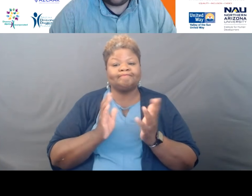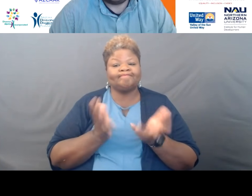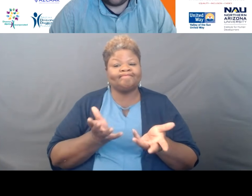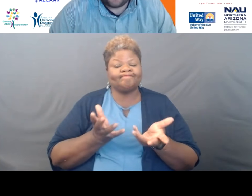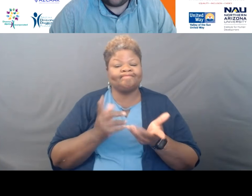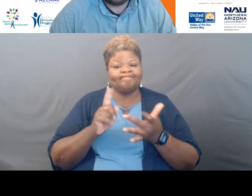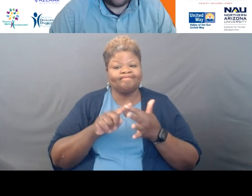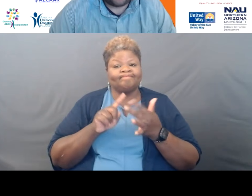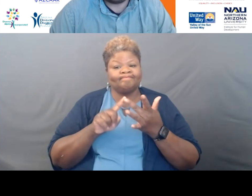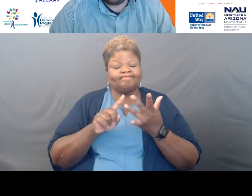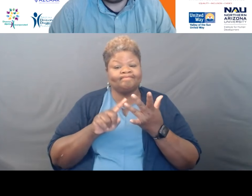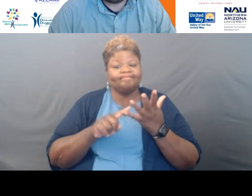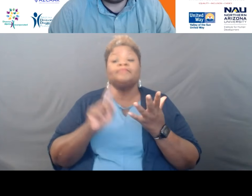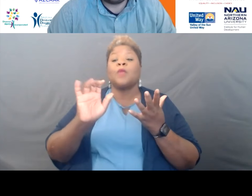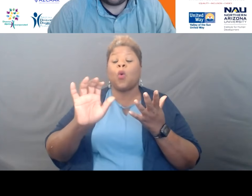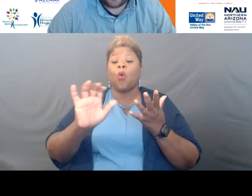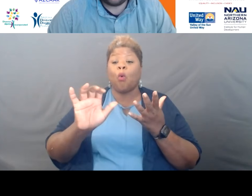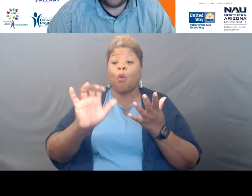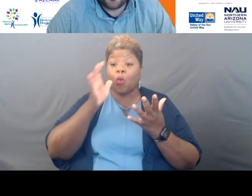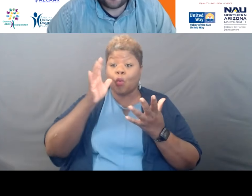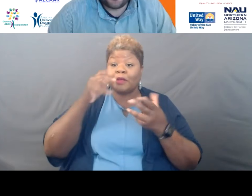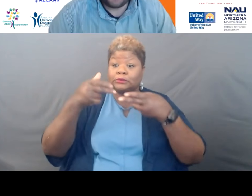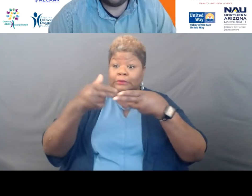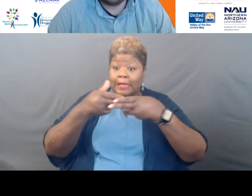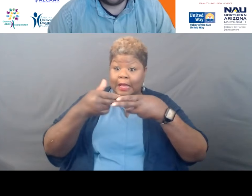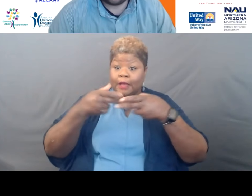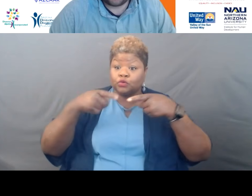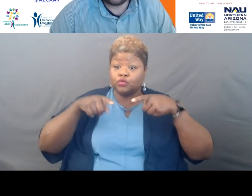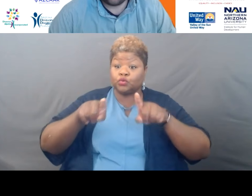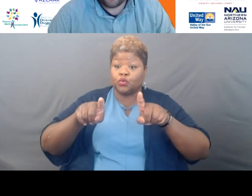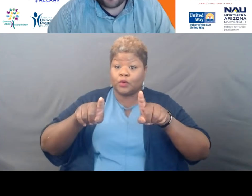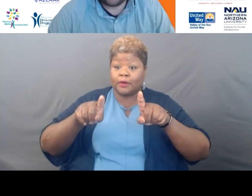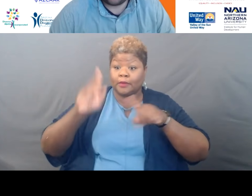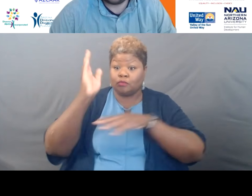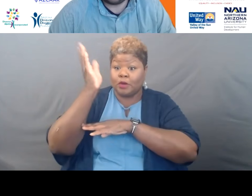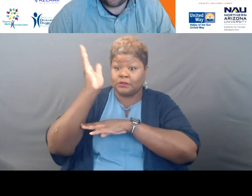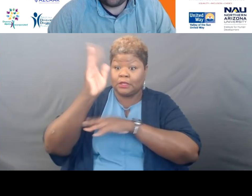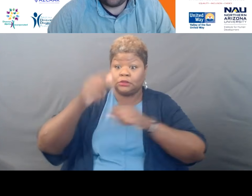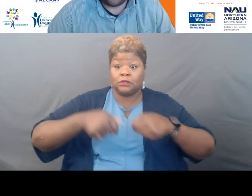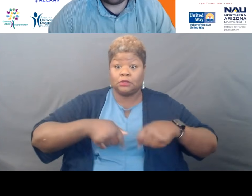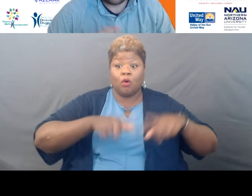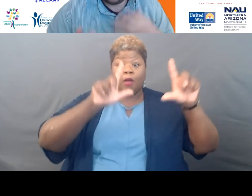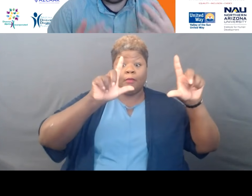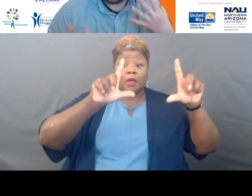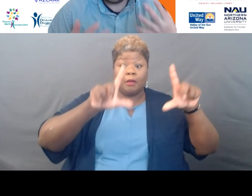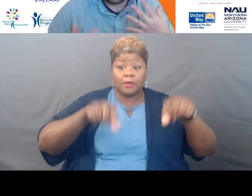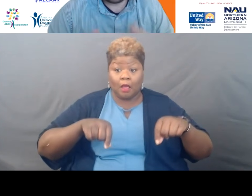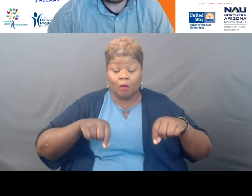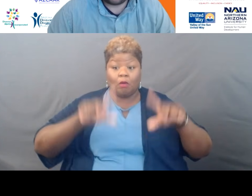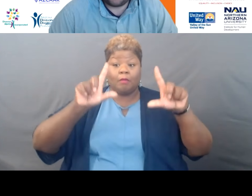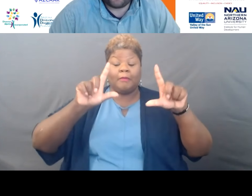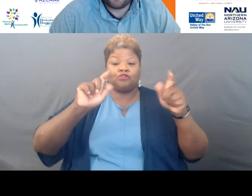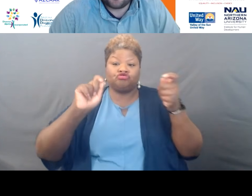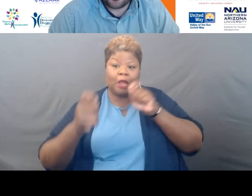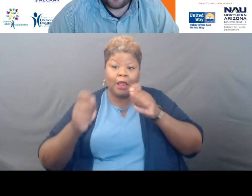Let's see, ASL. We're going to be showing slides during this presentation. When the slides go up and the slides come down, you might find your view changes